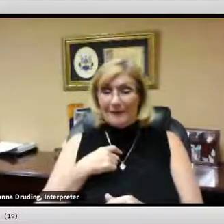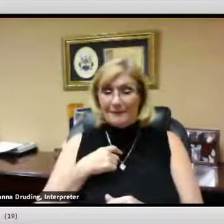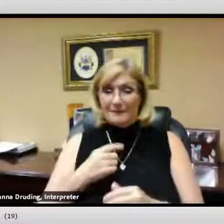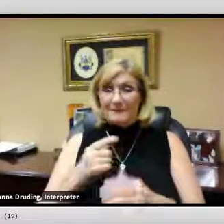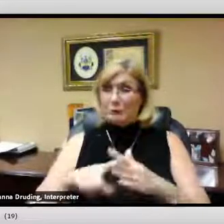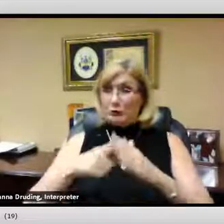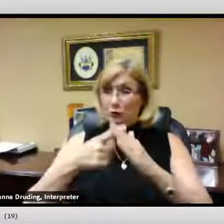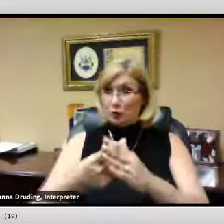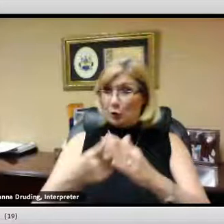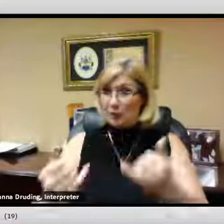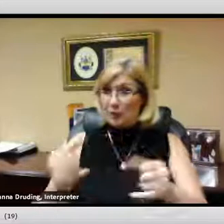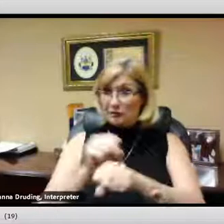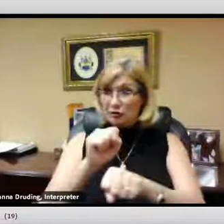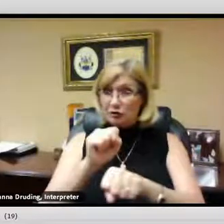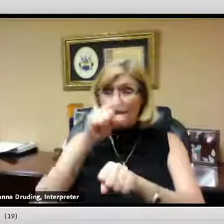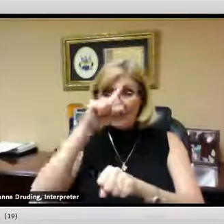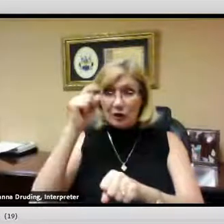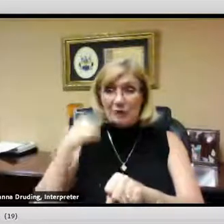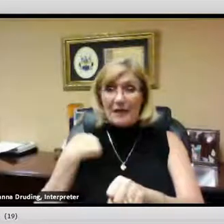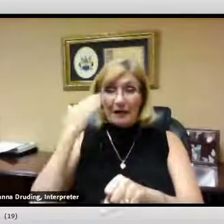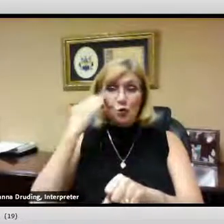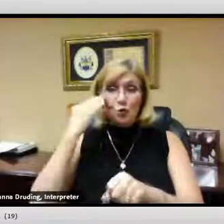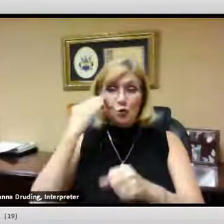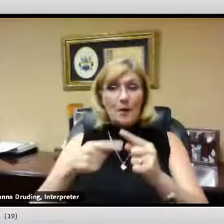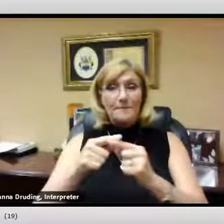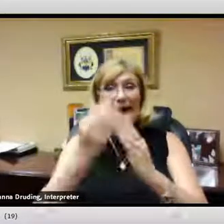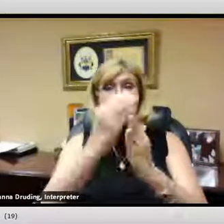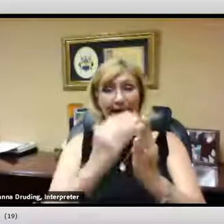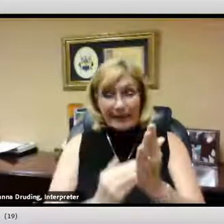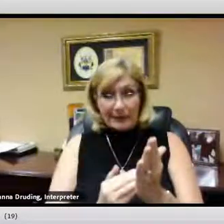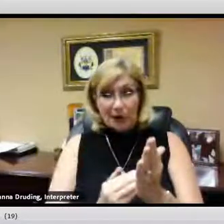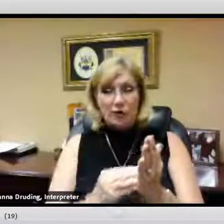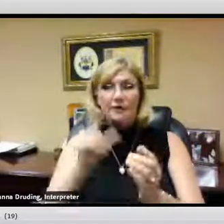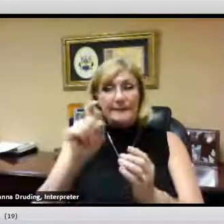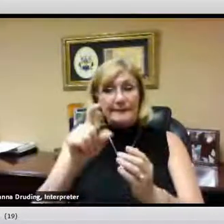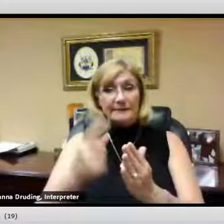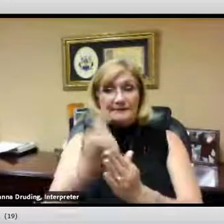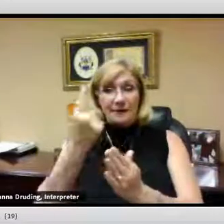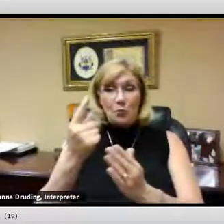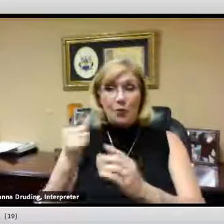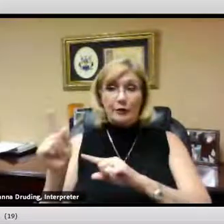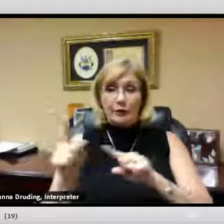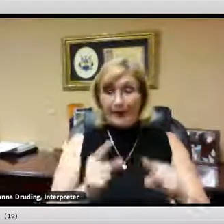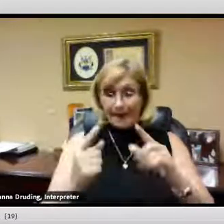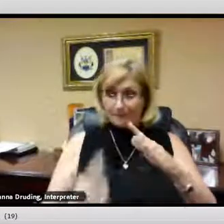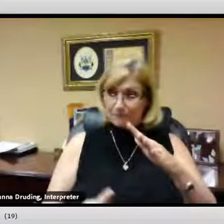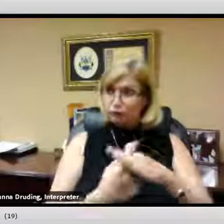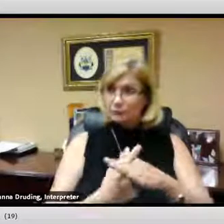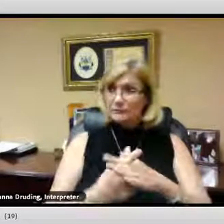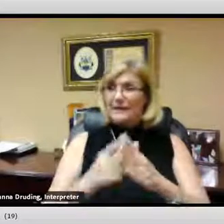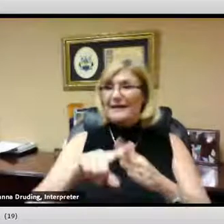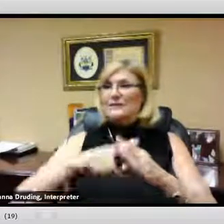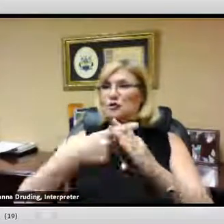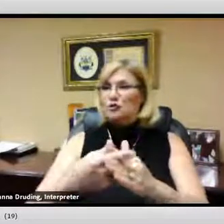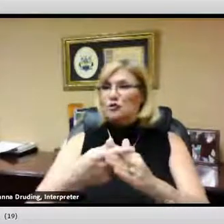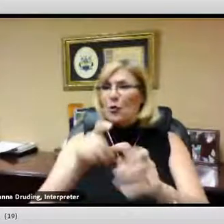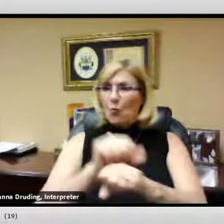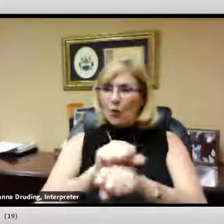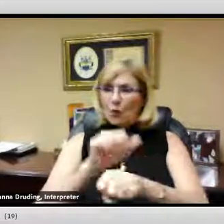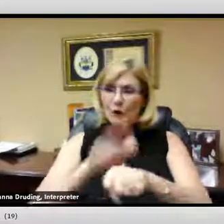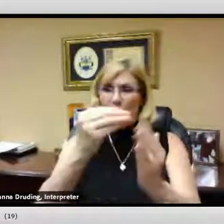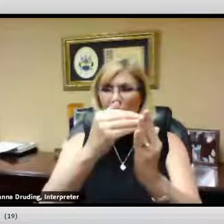I got this job because I knew about cataloging. They needed somebody who could come in and start cataloging, and I did have cataloging education